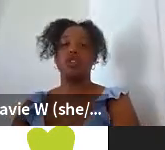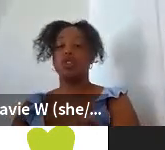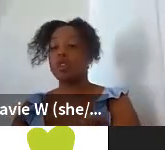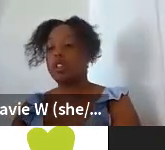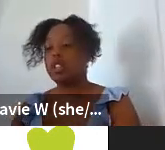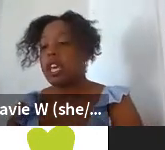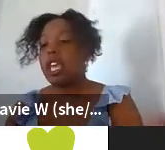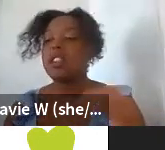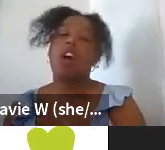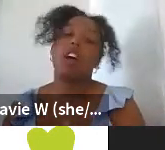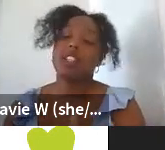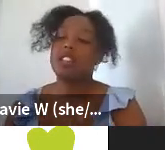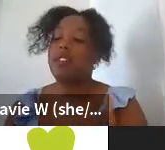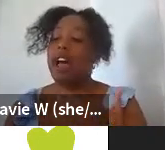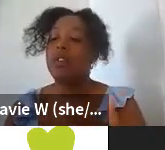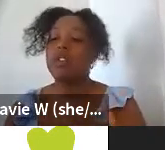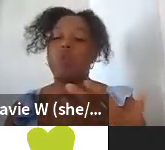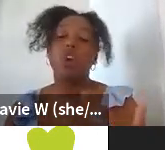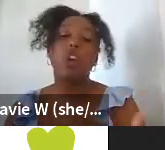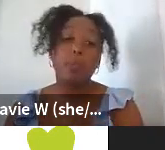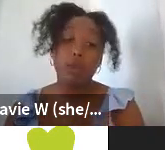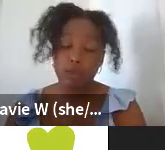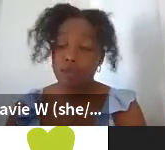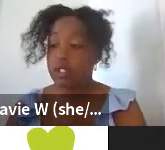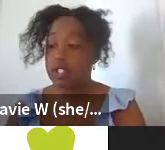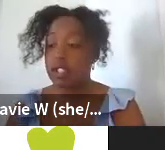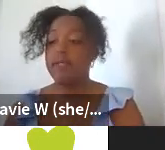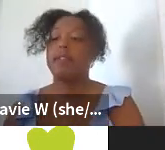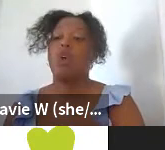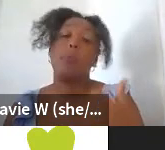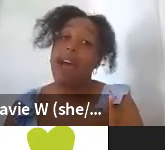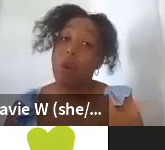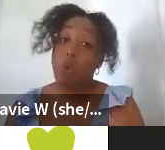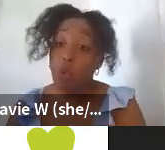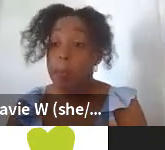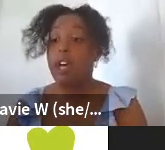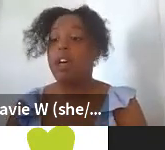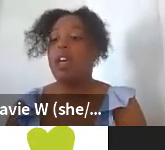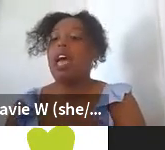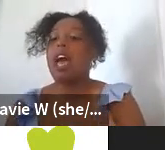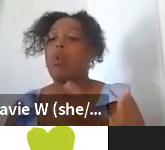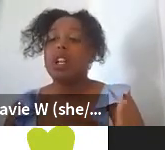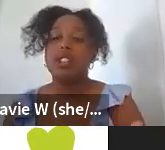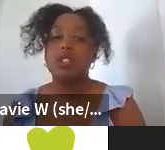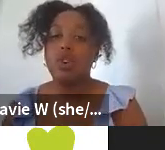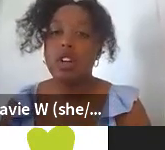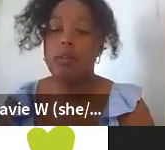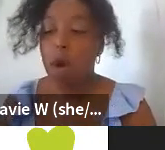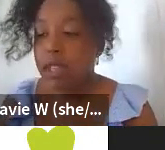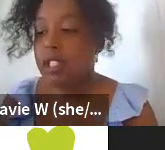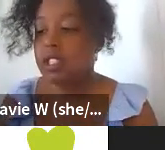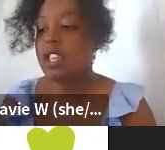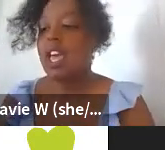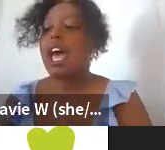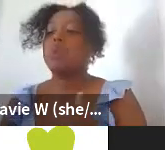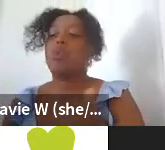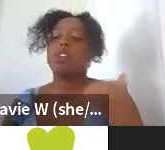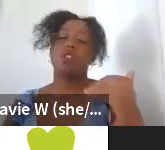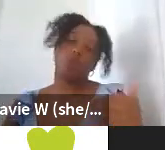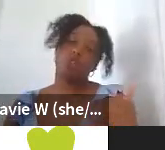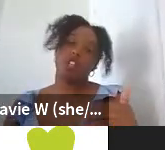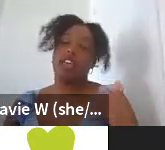be understood in the context of how they were produced, by whom, at what historical moment,